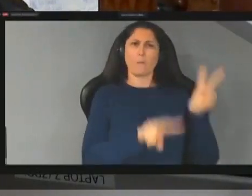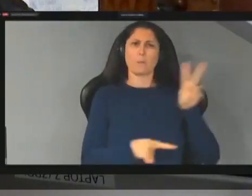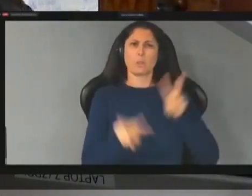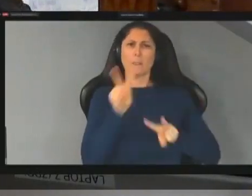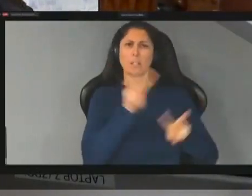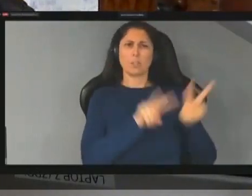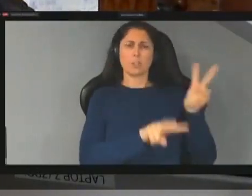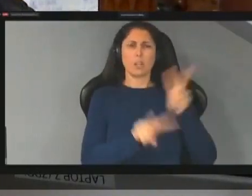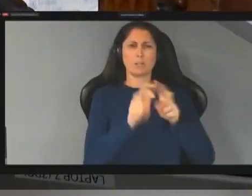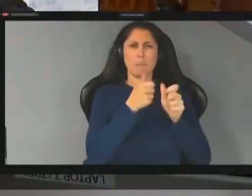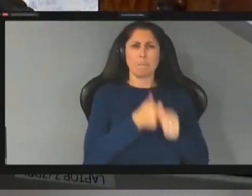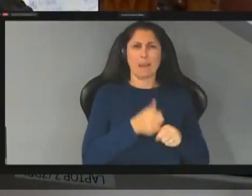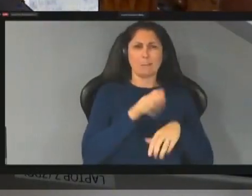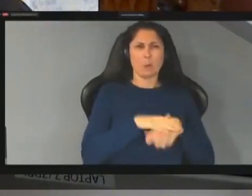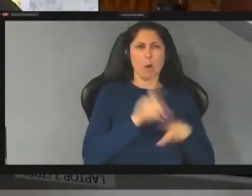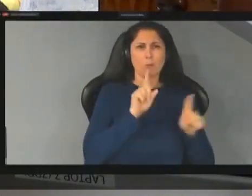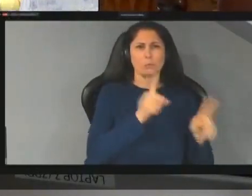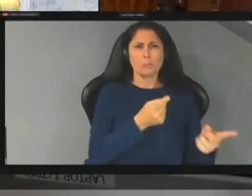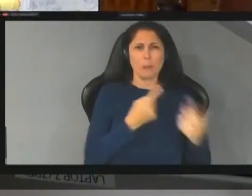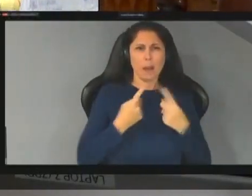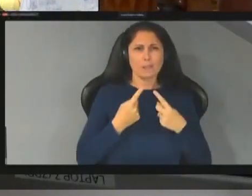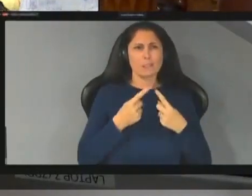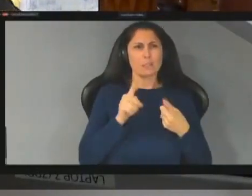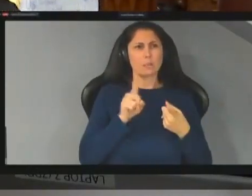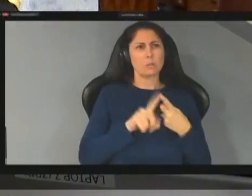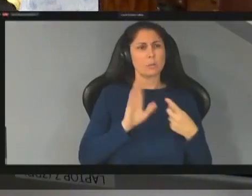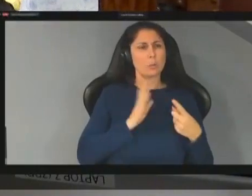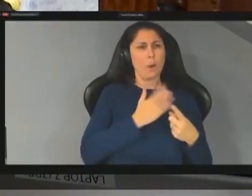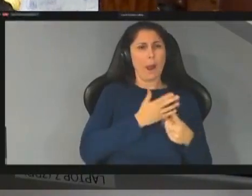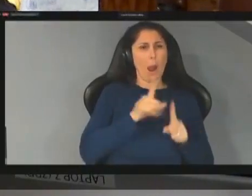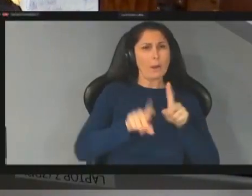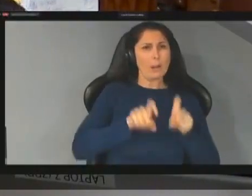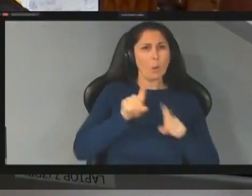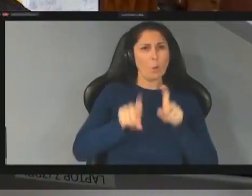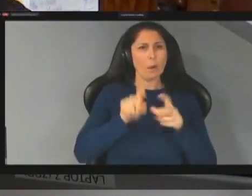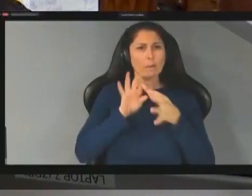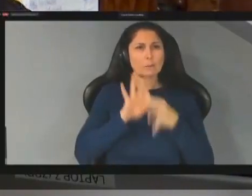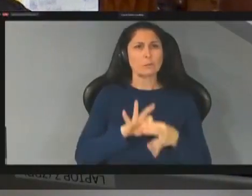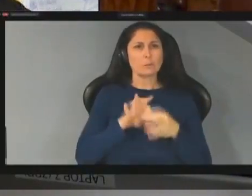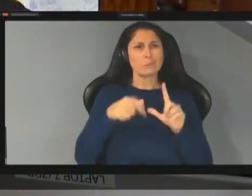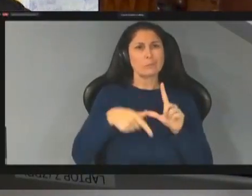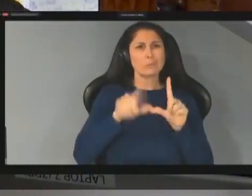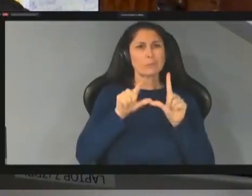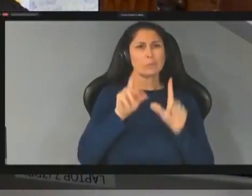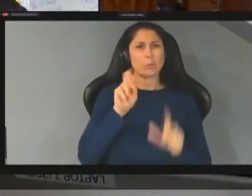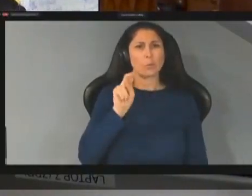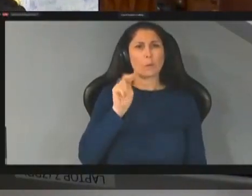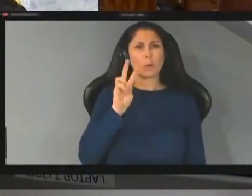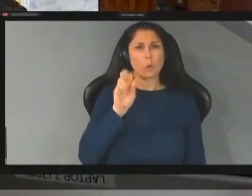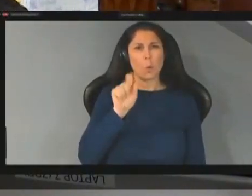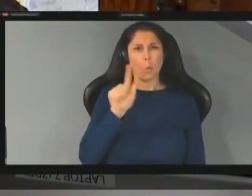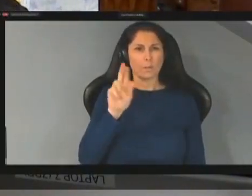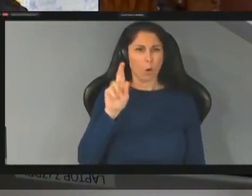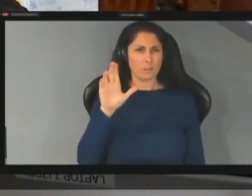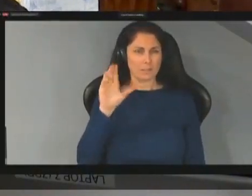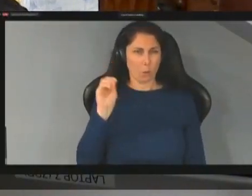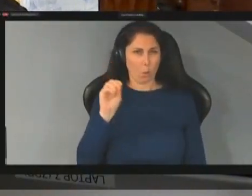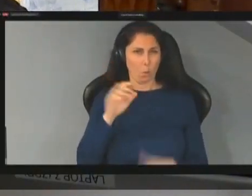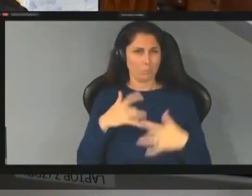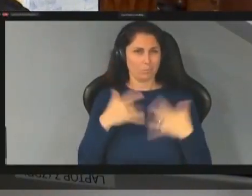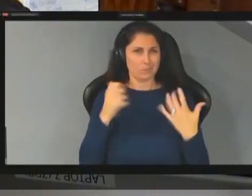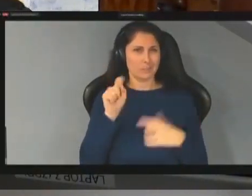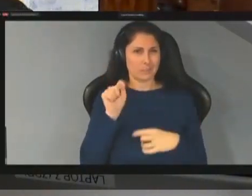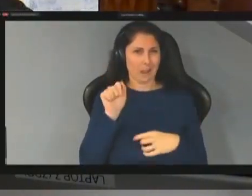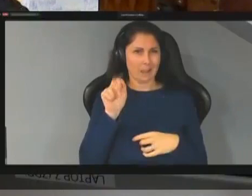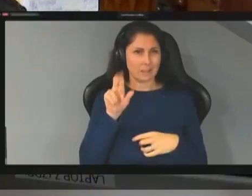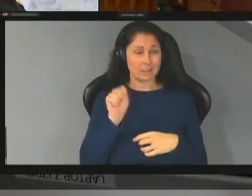upon responses to our inquiries around renewals of RCO status. And so